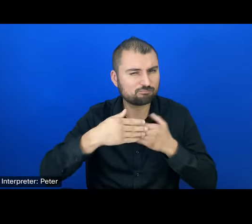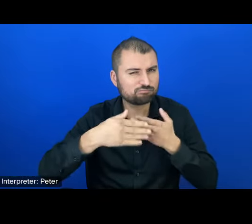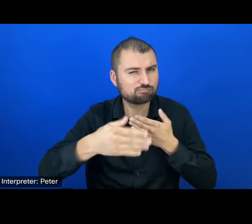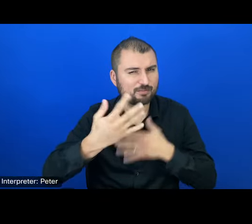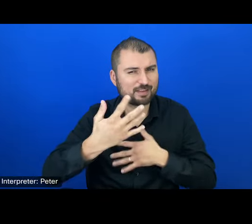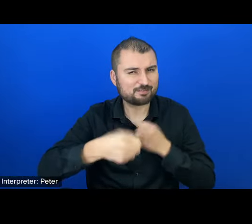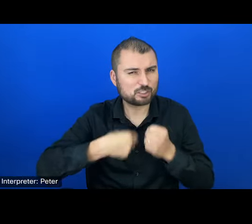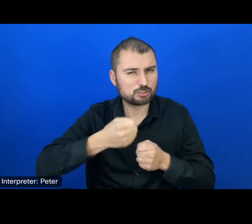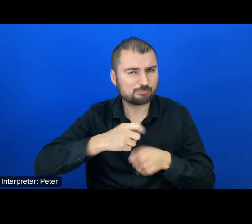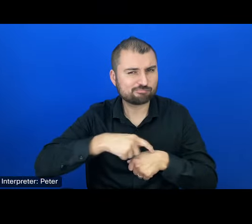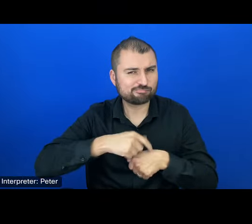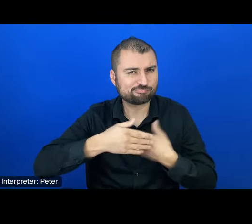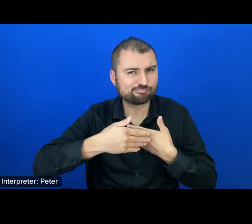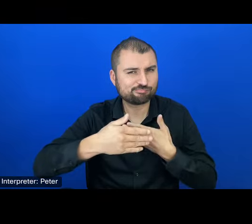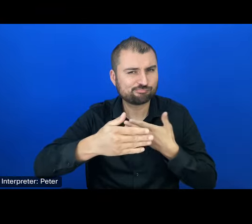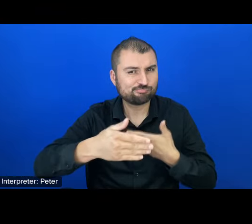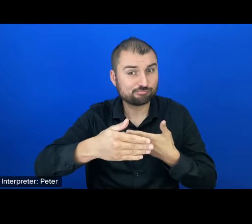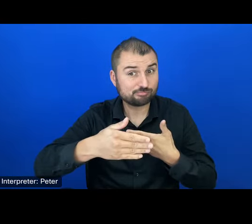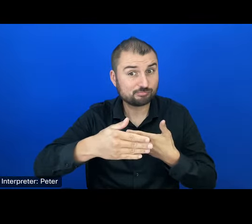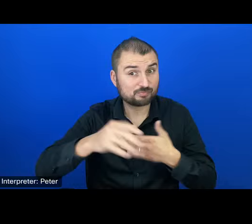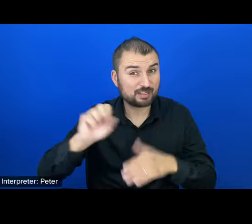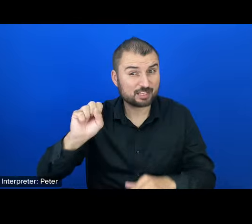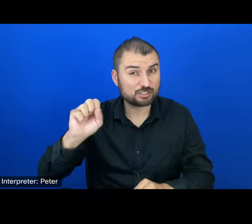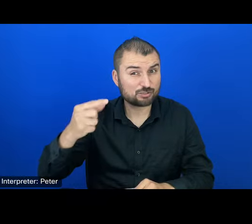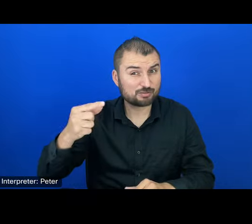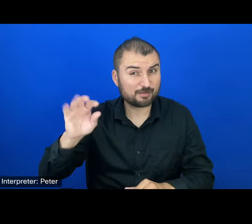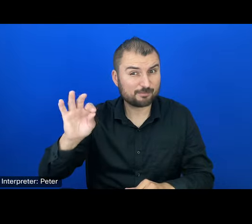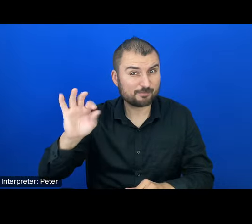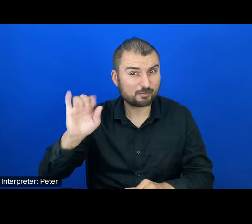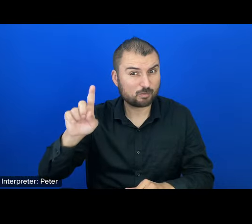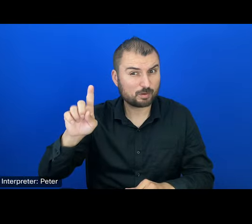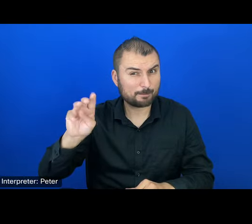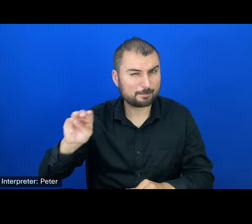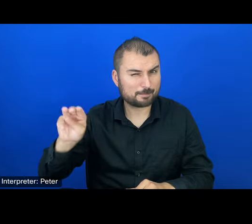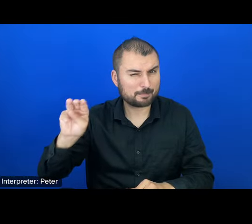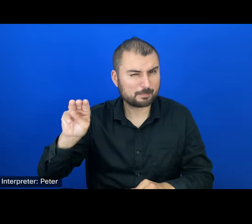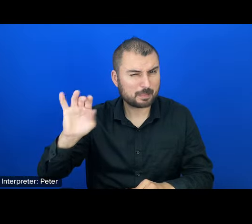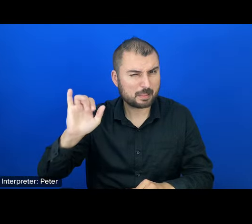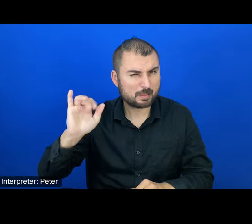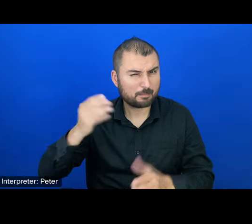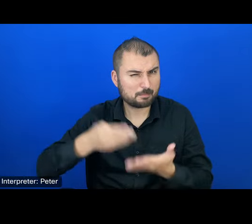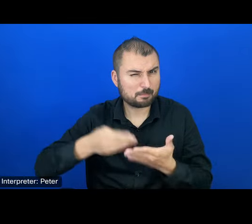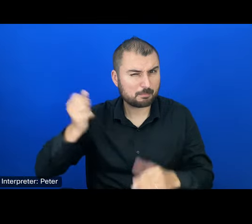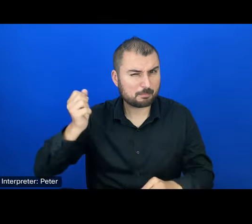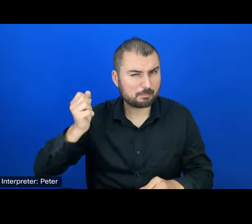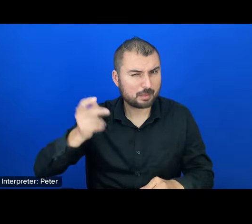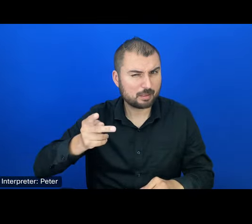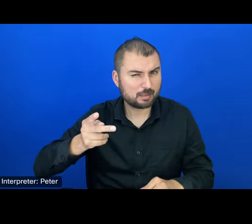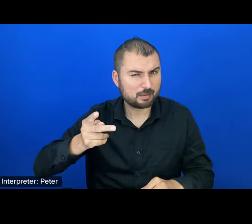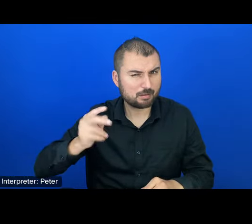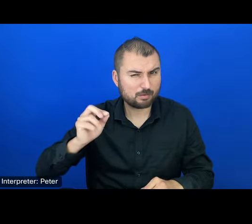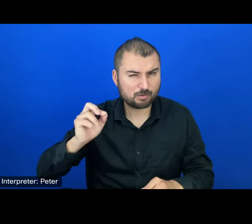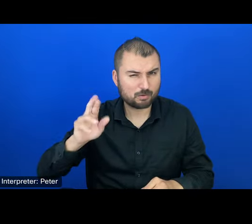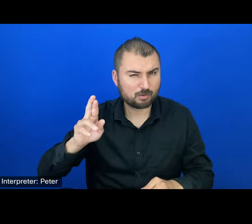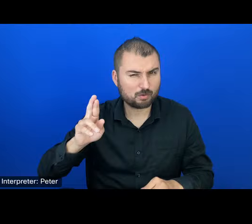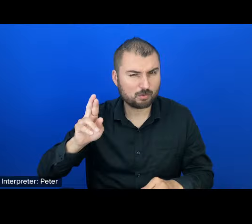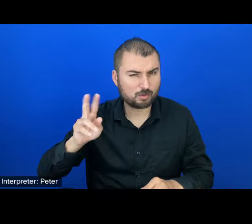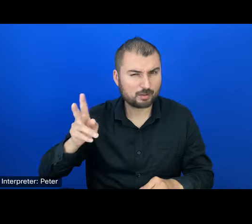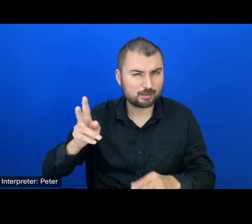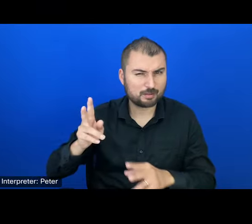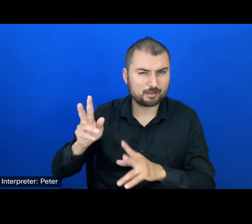is from SGF, 1 million. Is that being reimbursed, or is that just come out direct